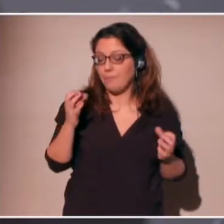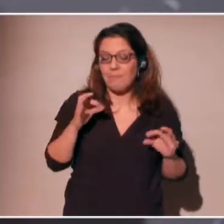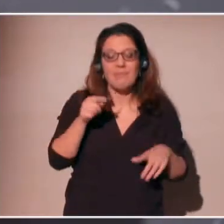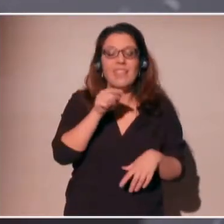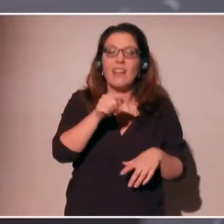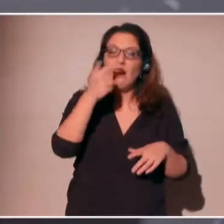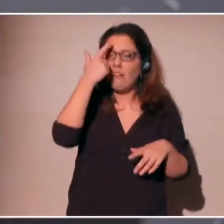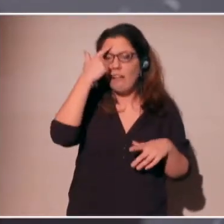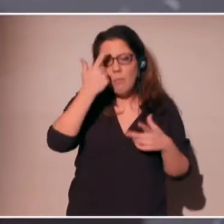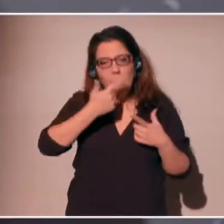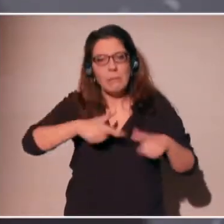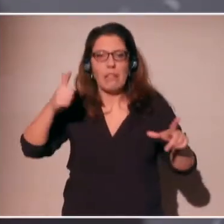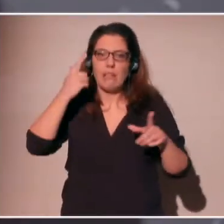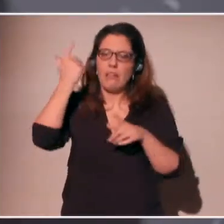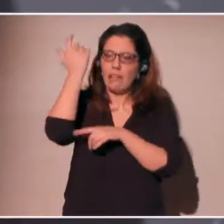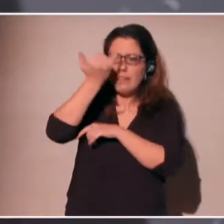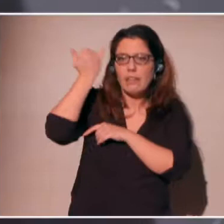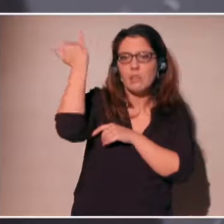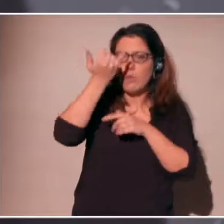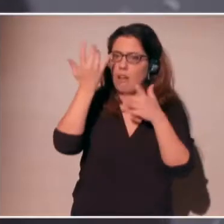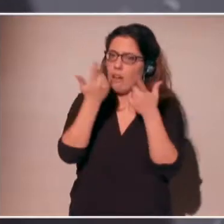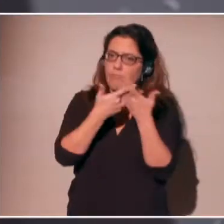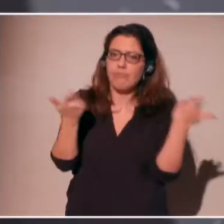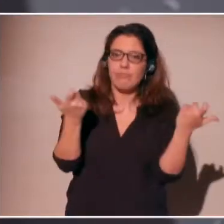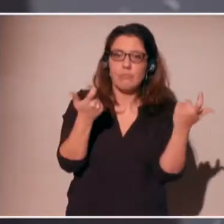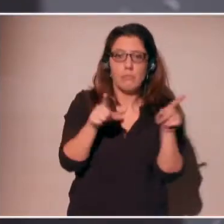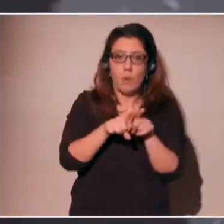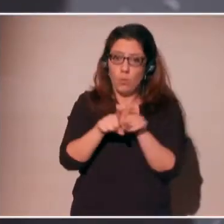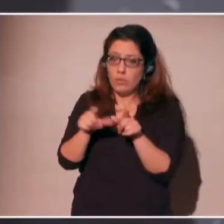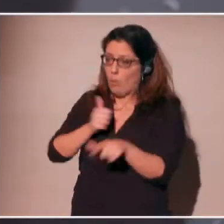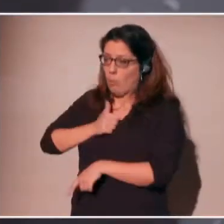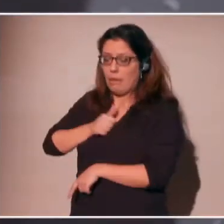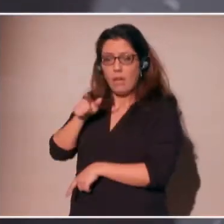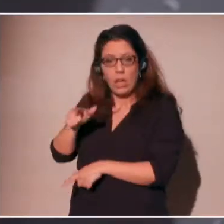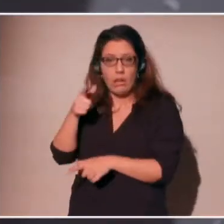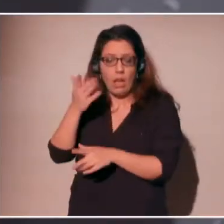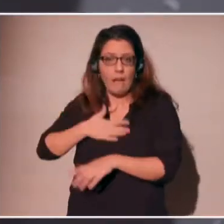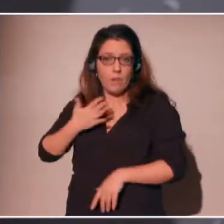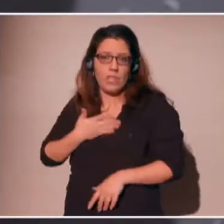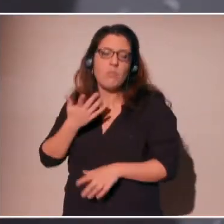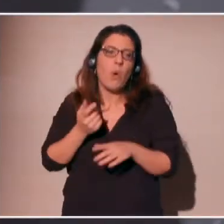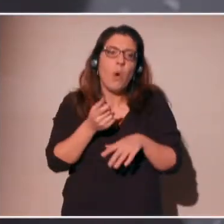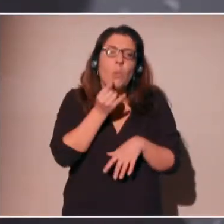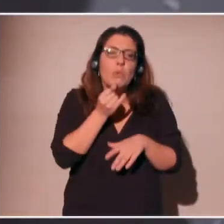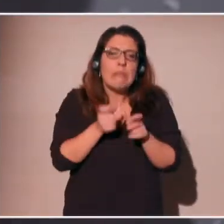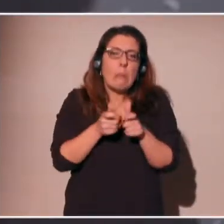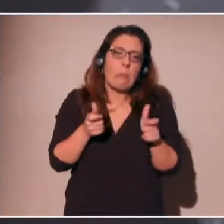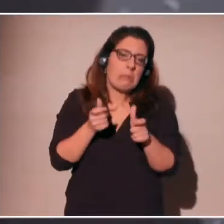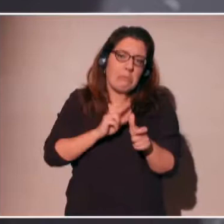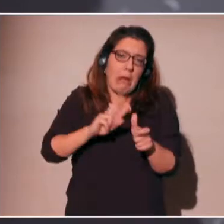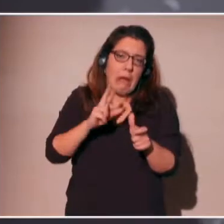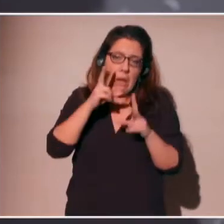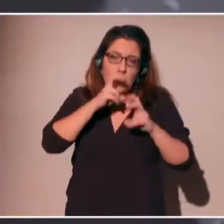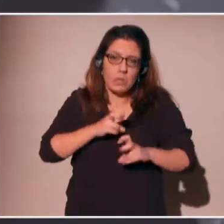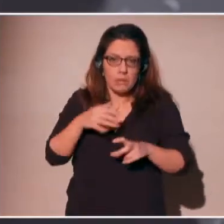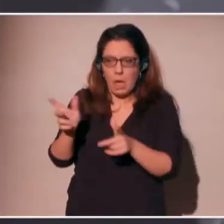And this attractiveness comes from this idea of intellectual freedom, but there are also incentives in the private sector. So in the startups, for